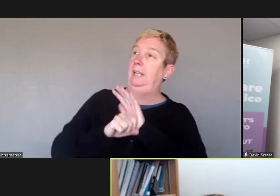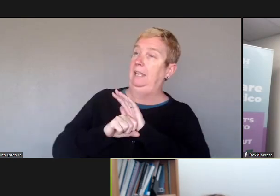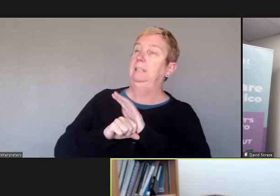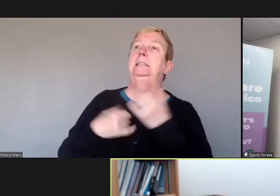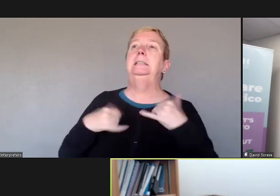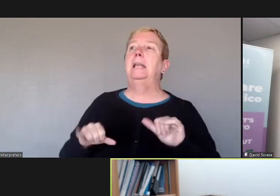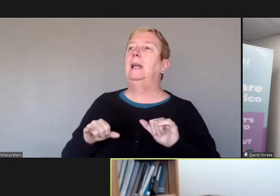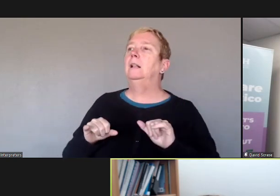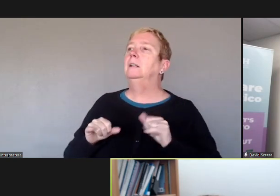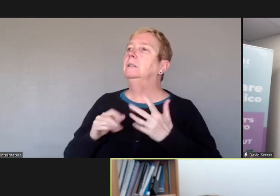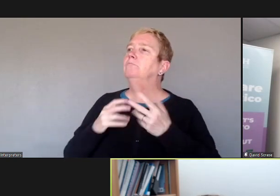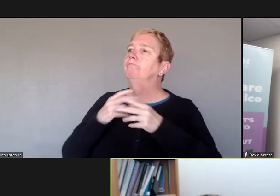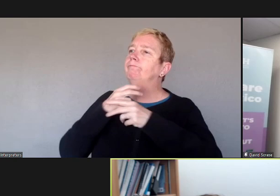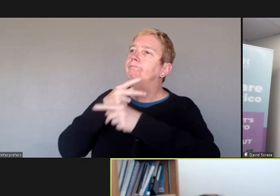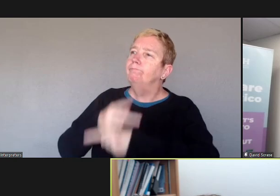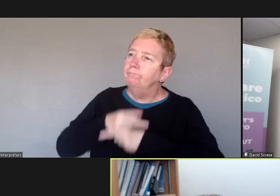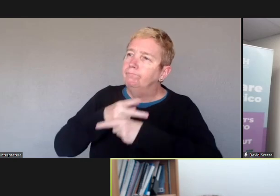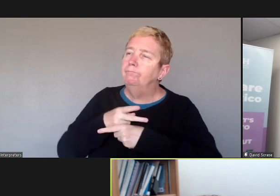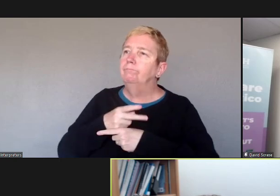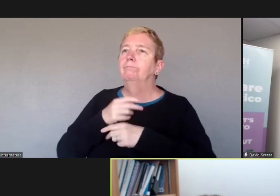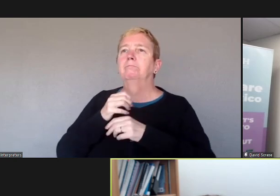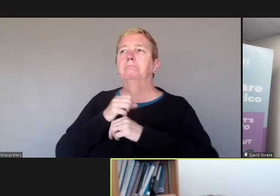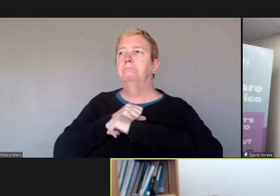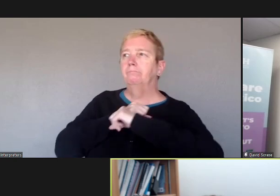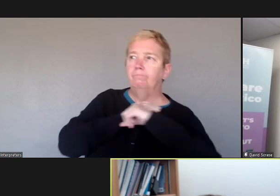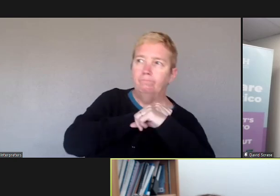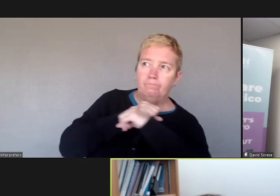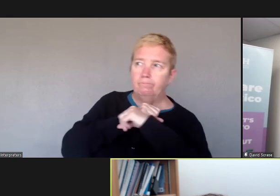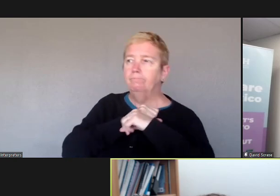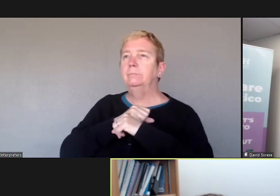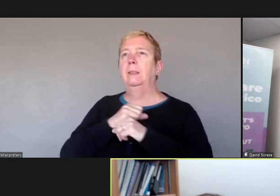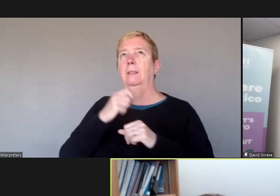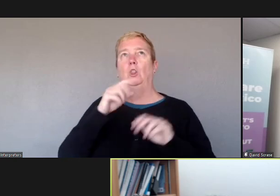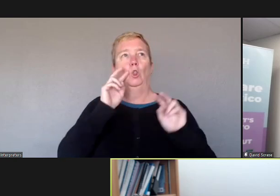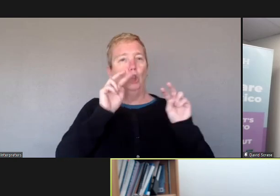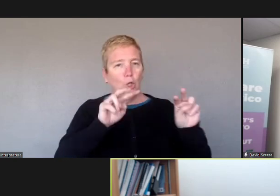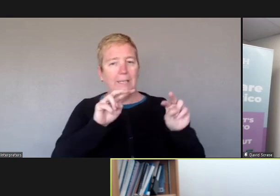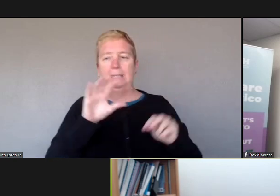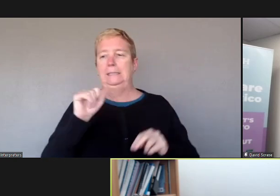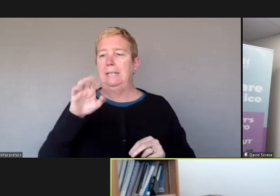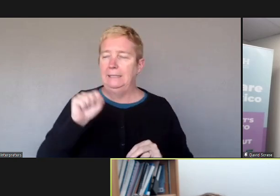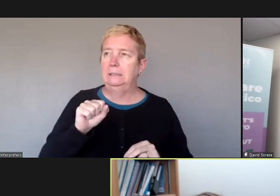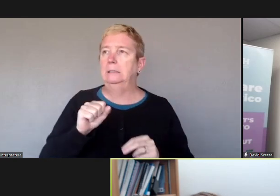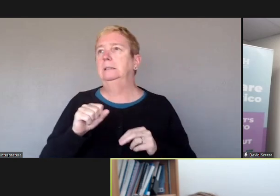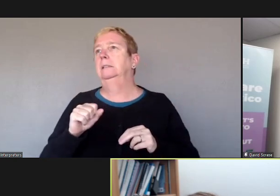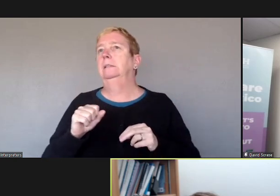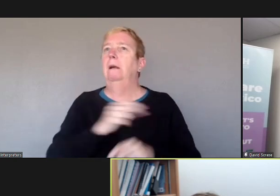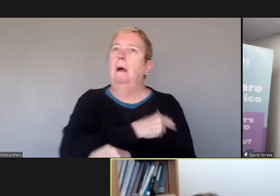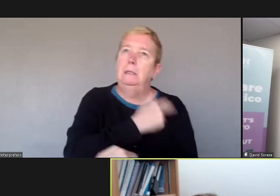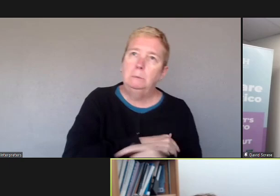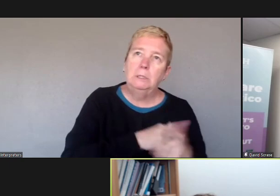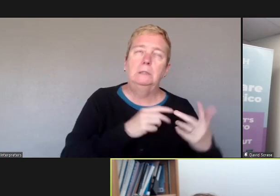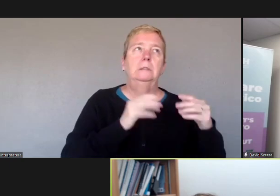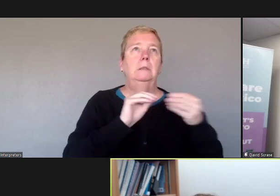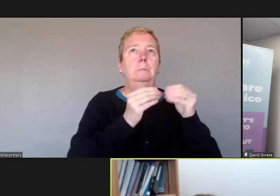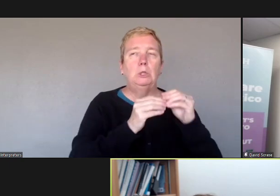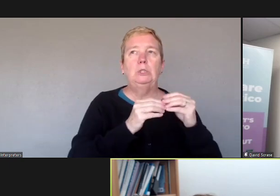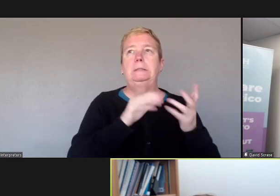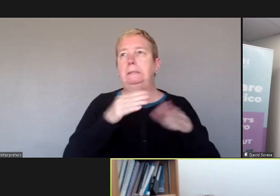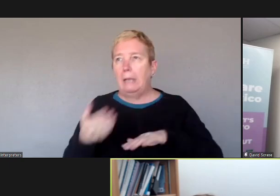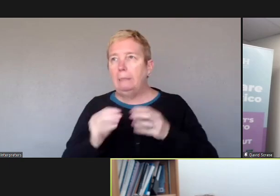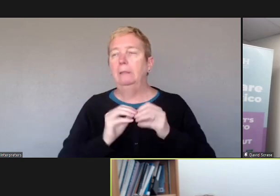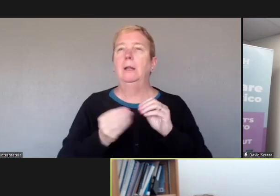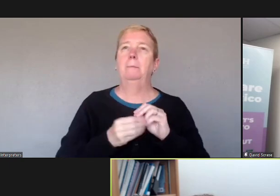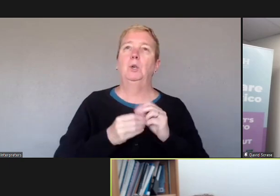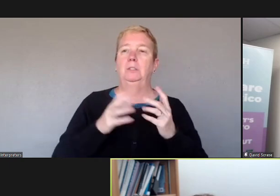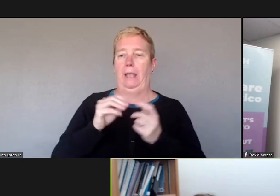monitoring of cases, hospitalizations, deaths, genetic evolution of the virus, etc. So we